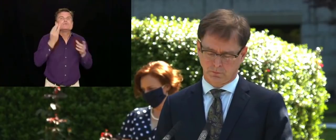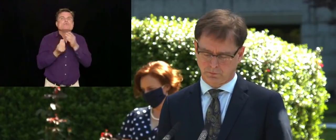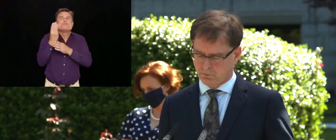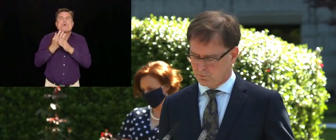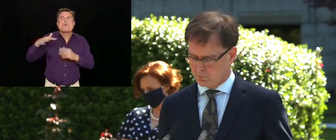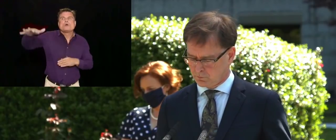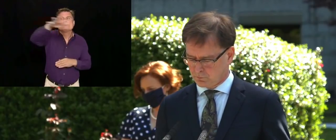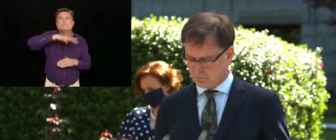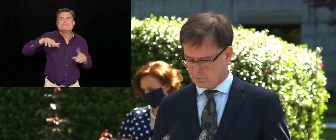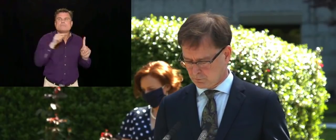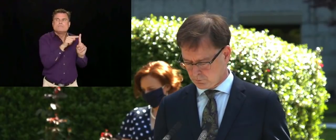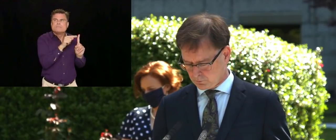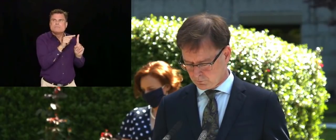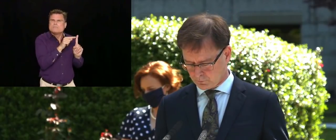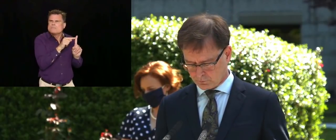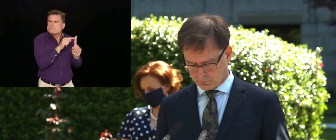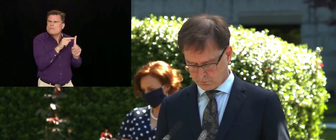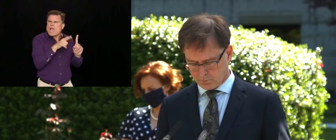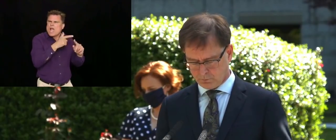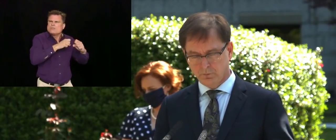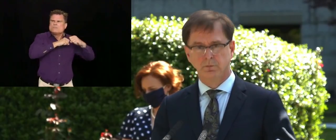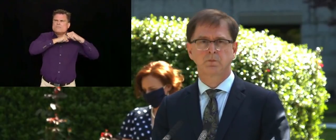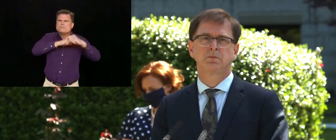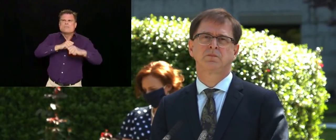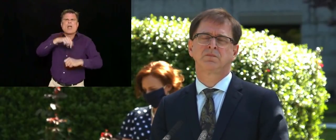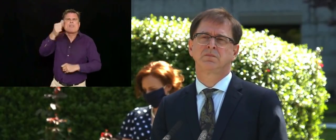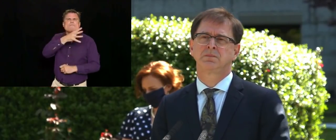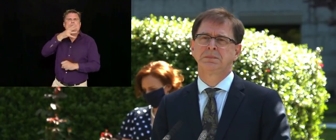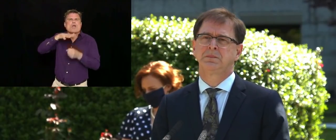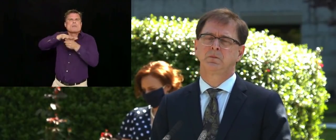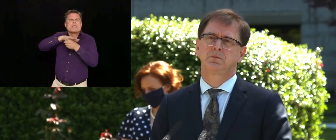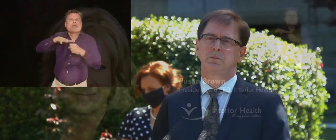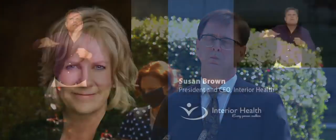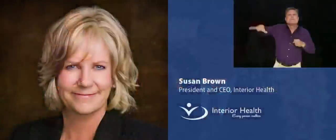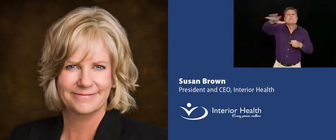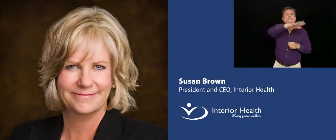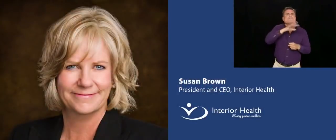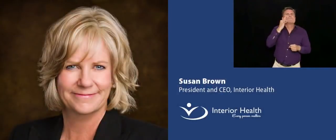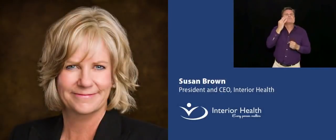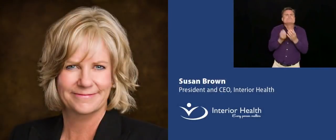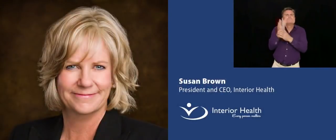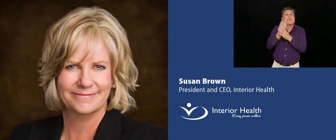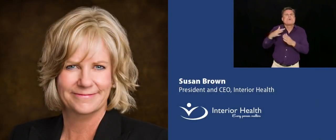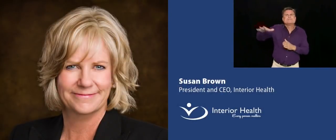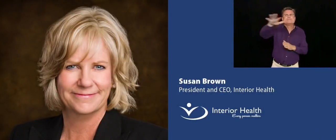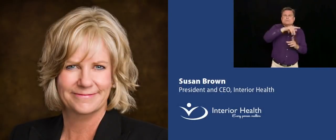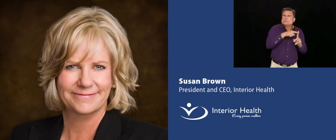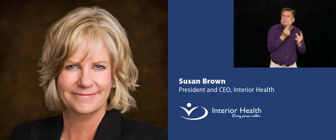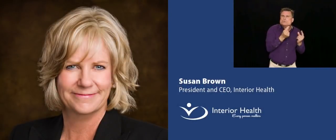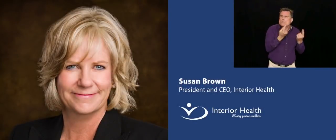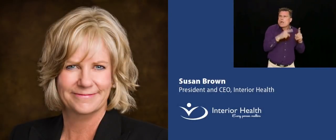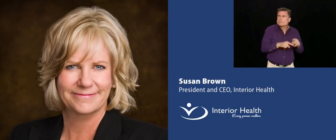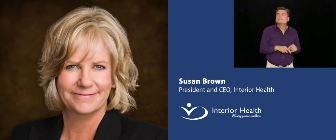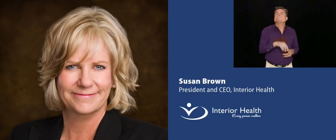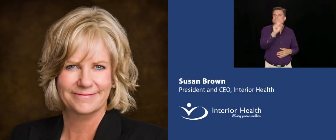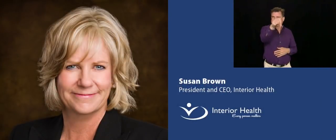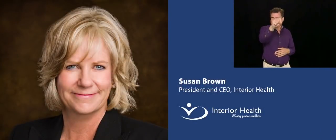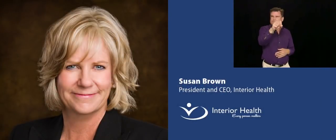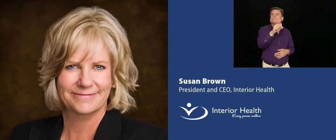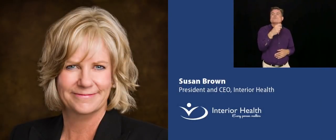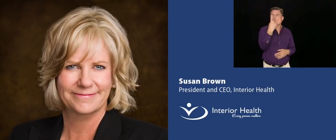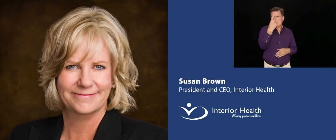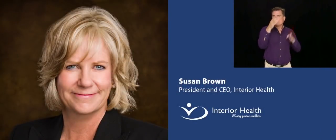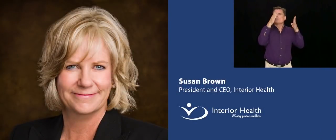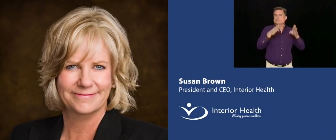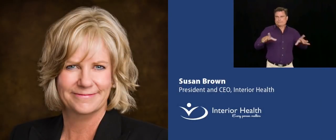what precautions have been taken to protect others workers at the farm? Thanks. Yes, I can confirm there has been a case,